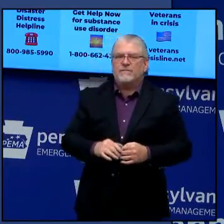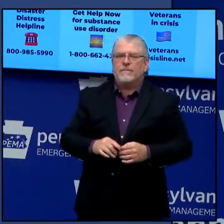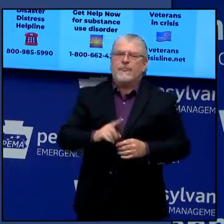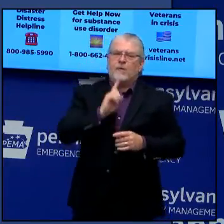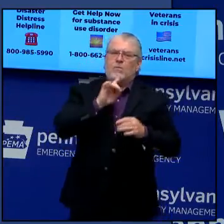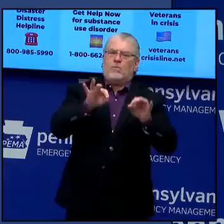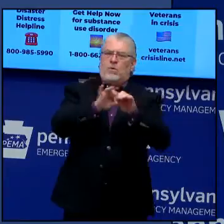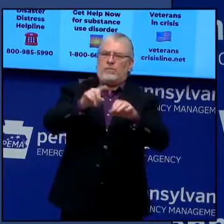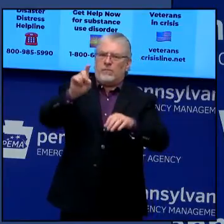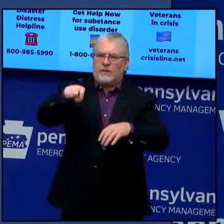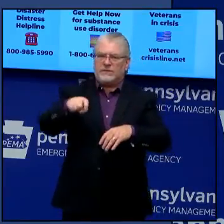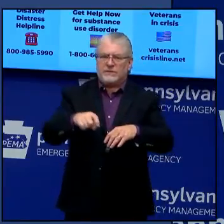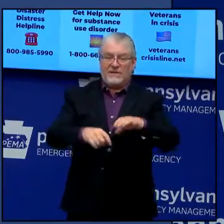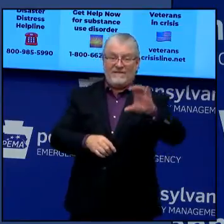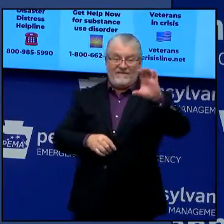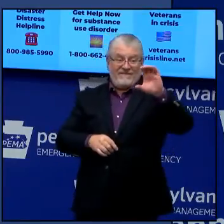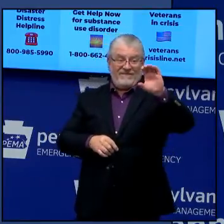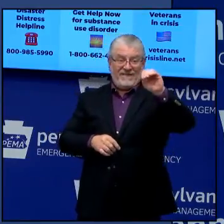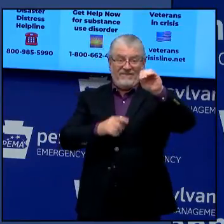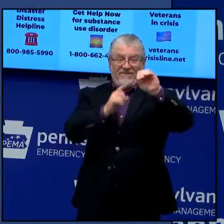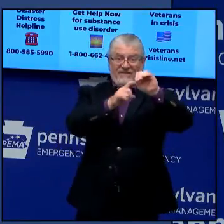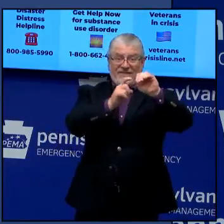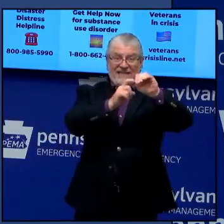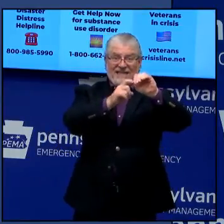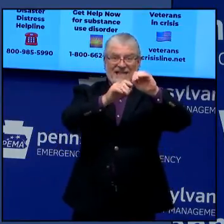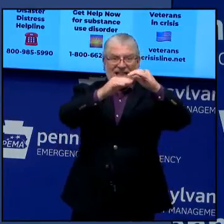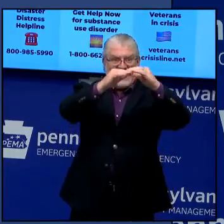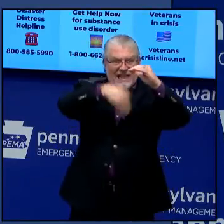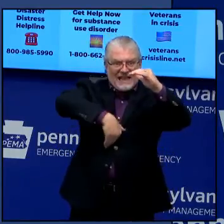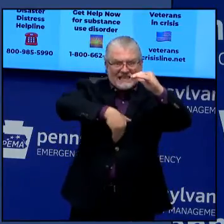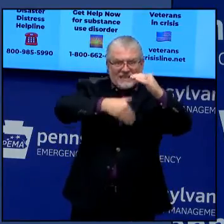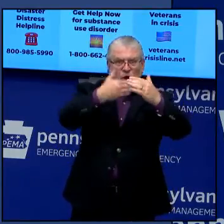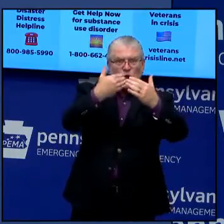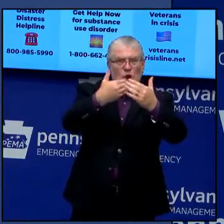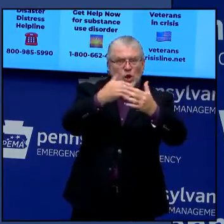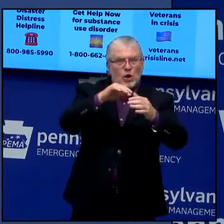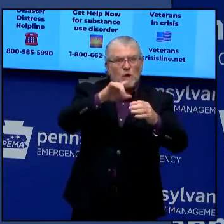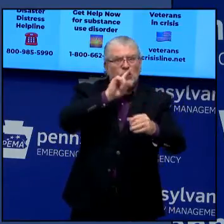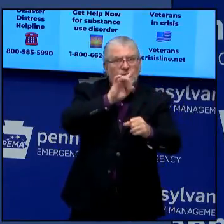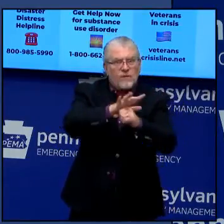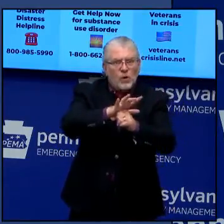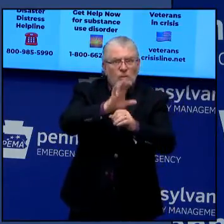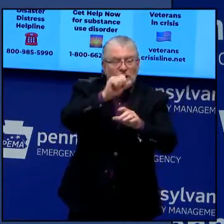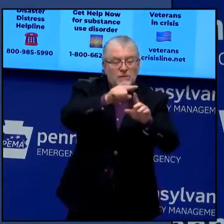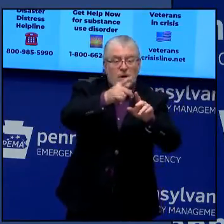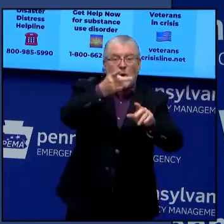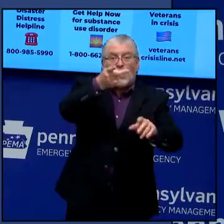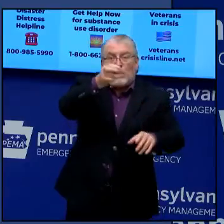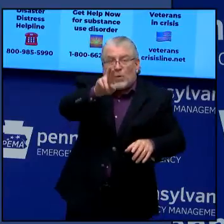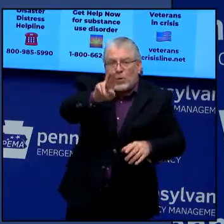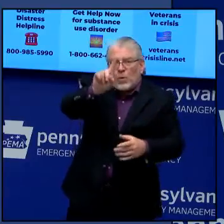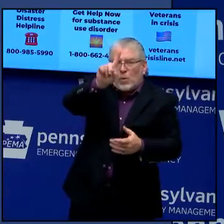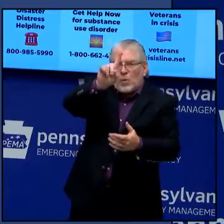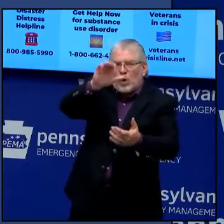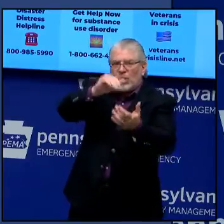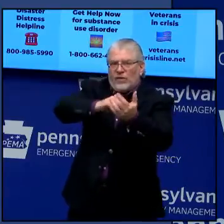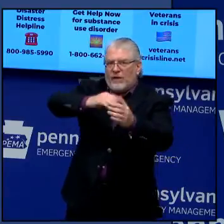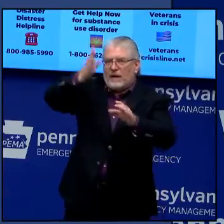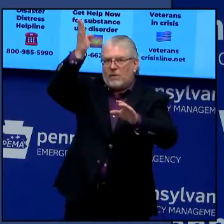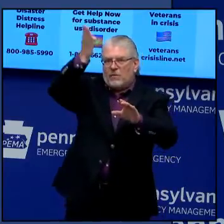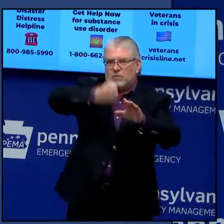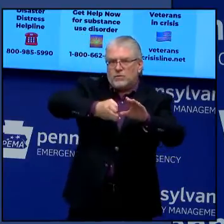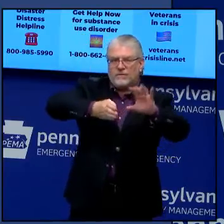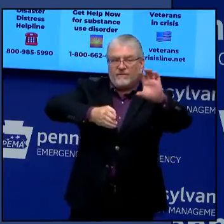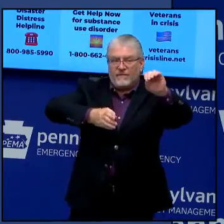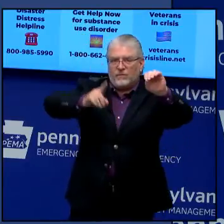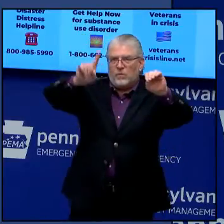confirmed cases per 100,000 population reported to the department in the previous 14 days. So, for example, an